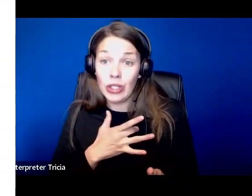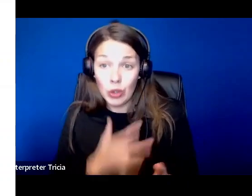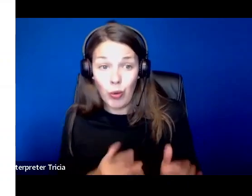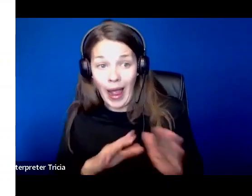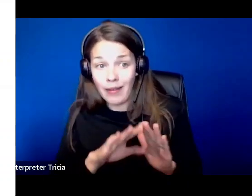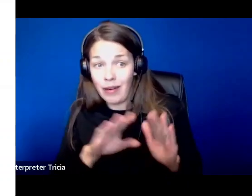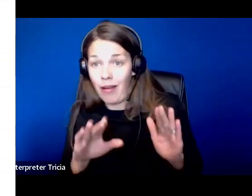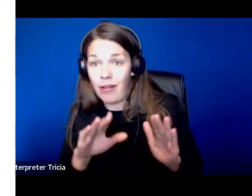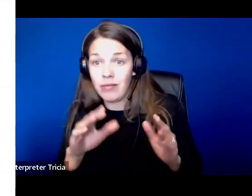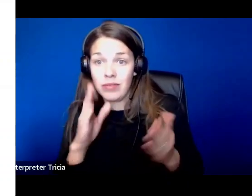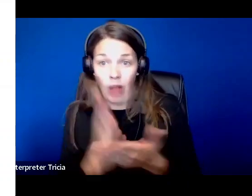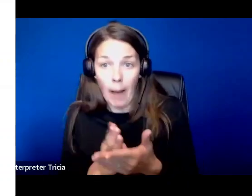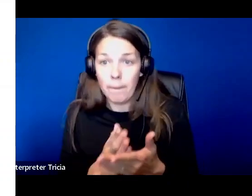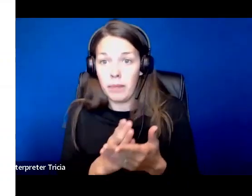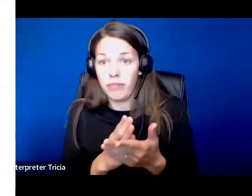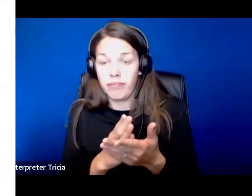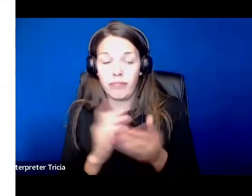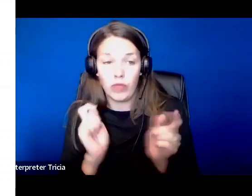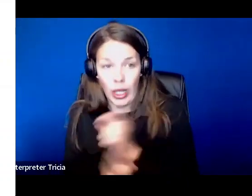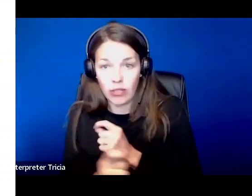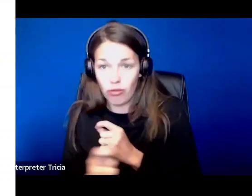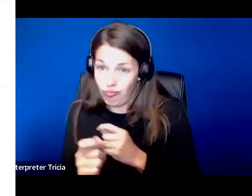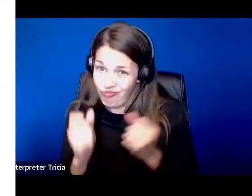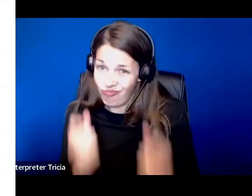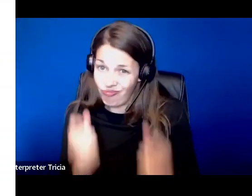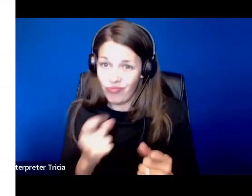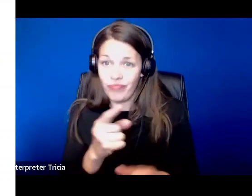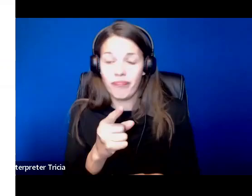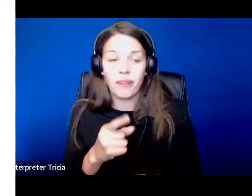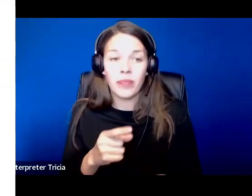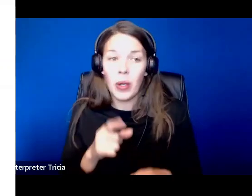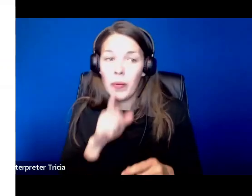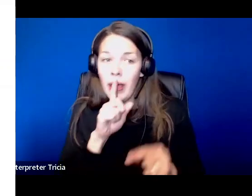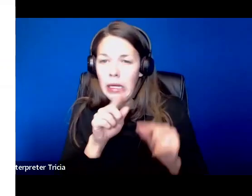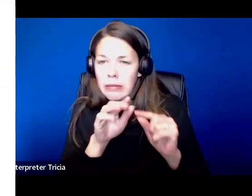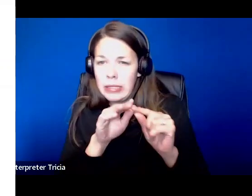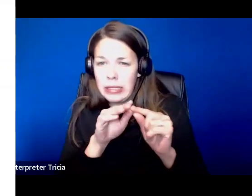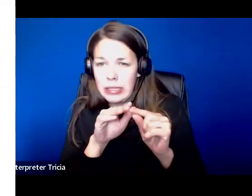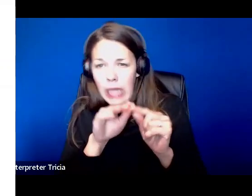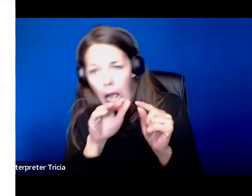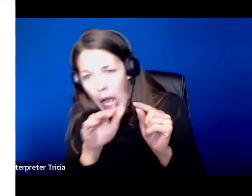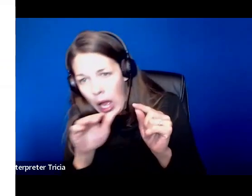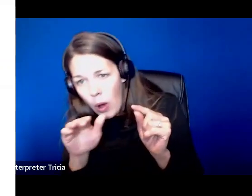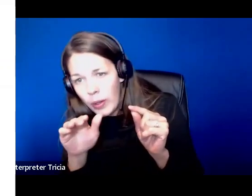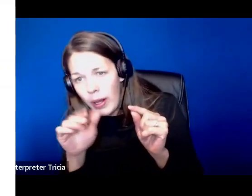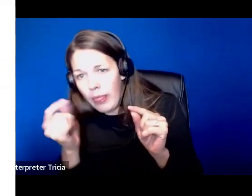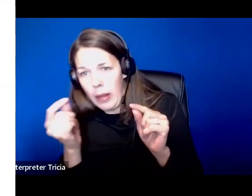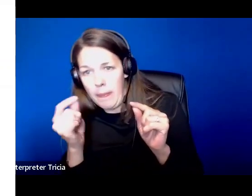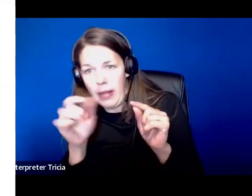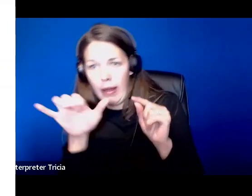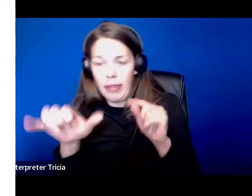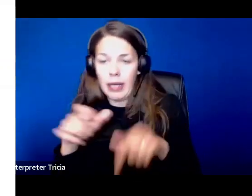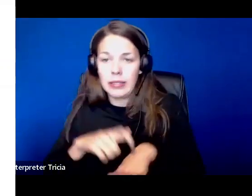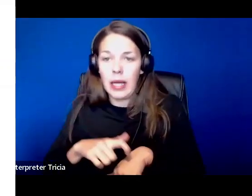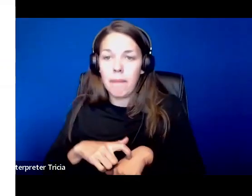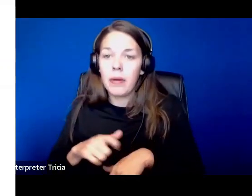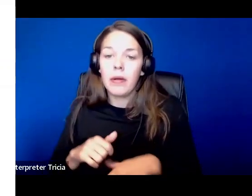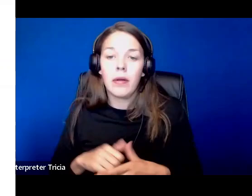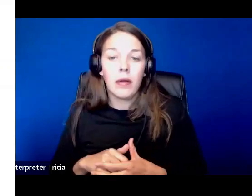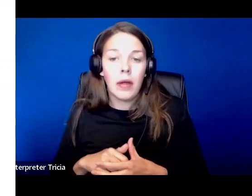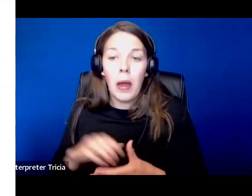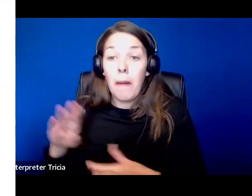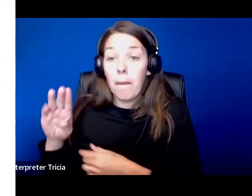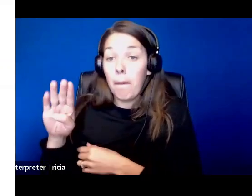And it actually led to a slight downtrend in the labor force at that time. And the boomers are